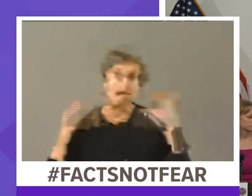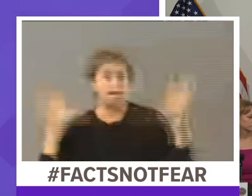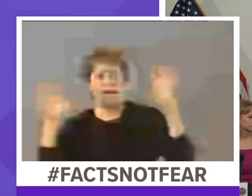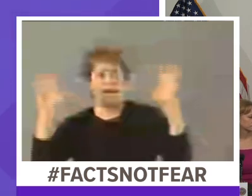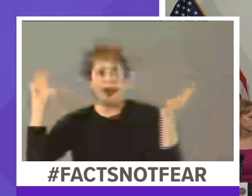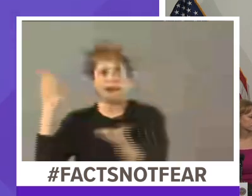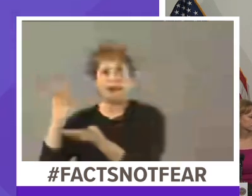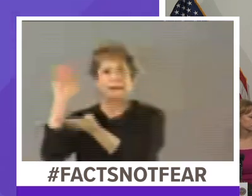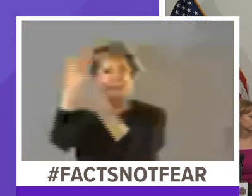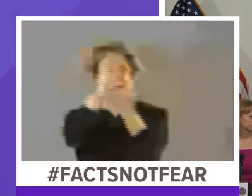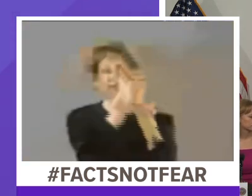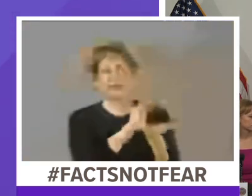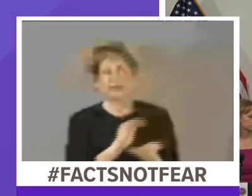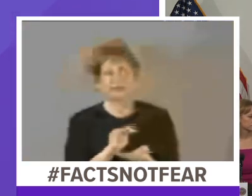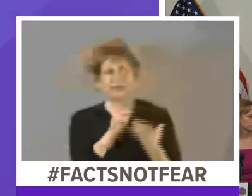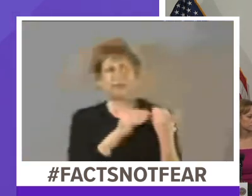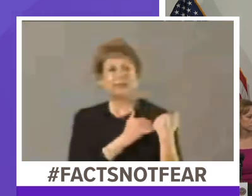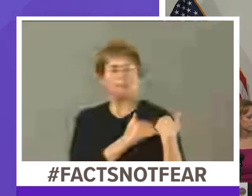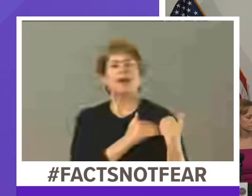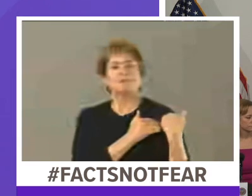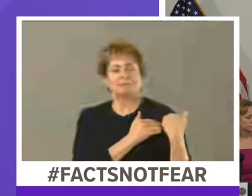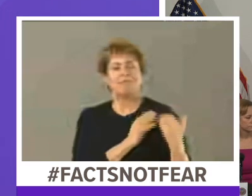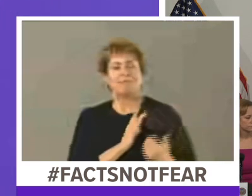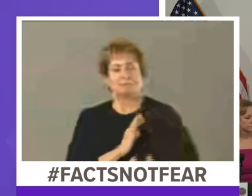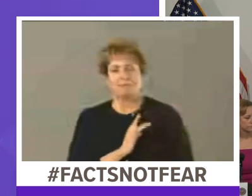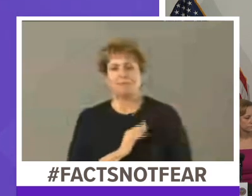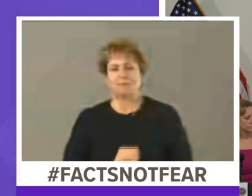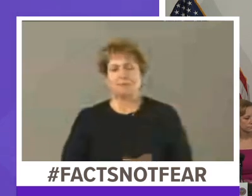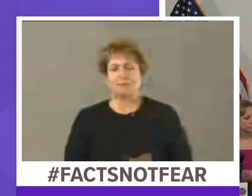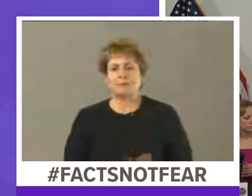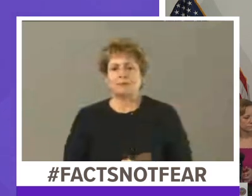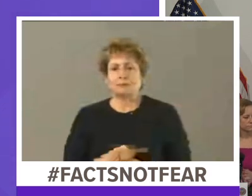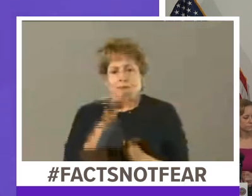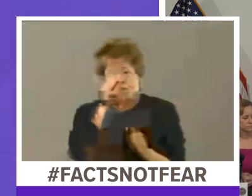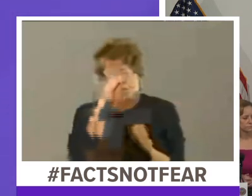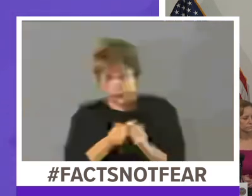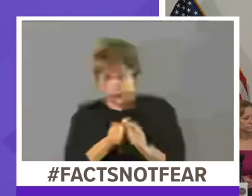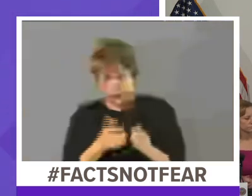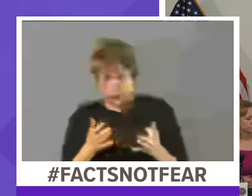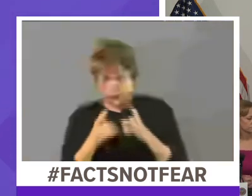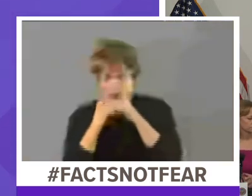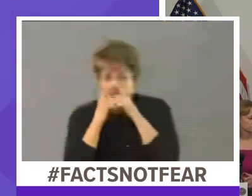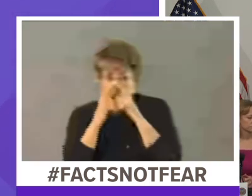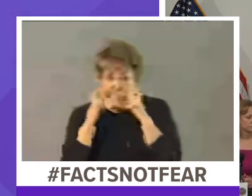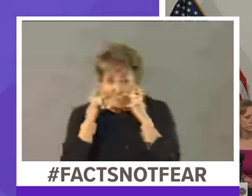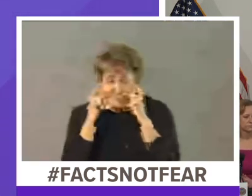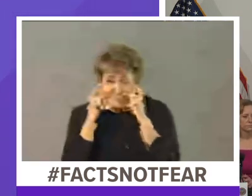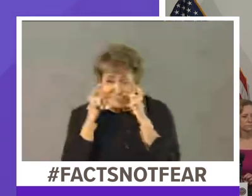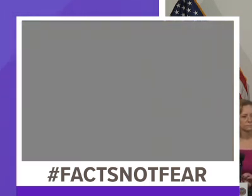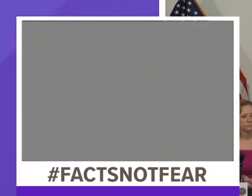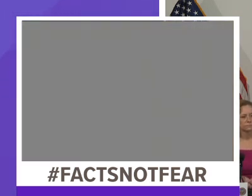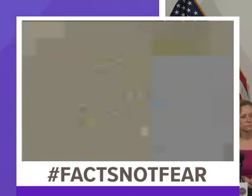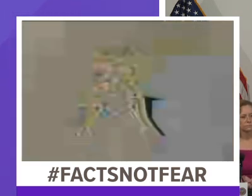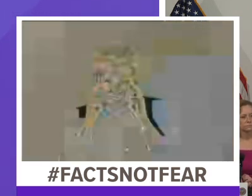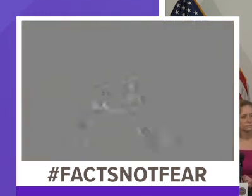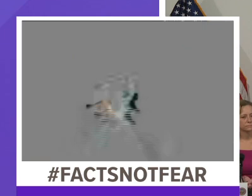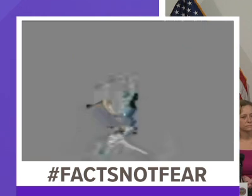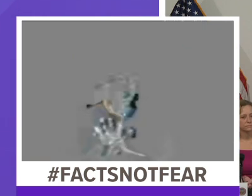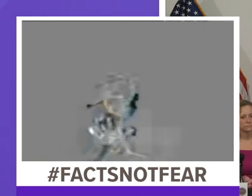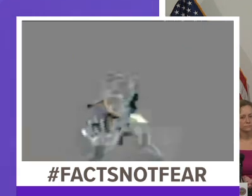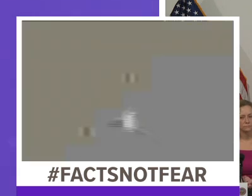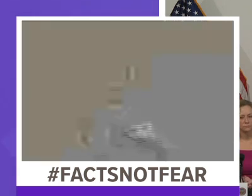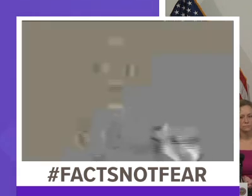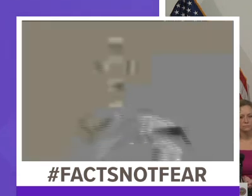And always, remember, wear a mask, the virus is widespread, and you are